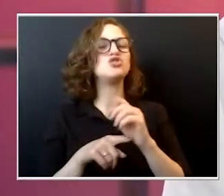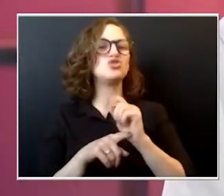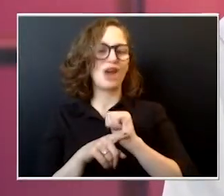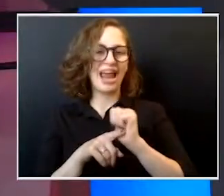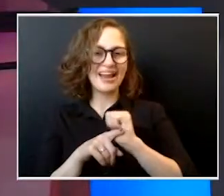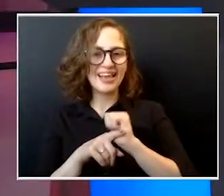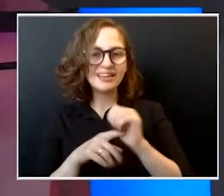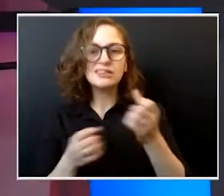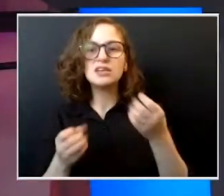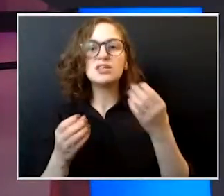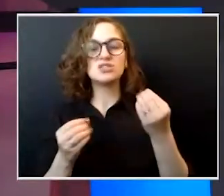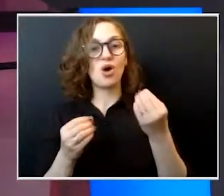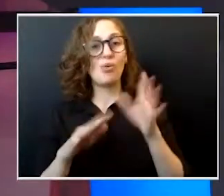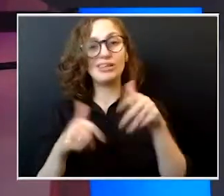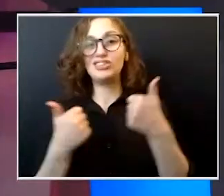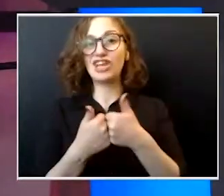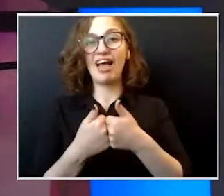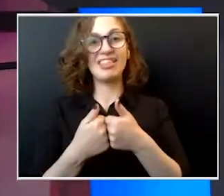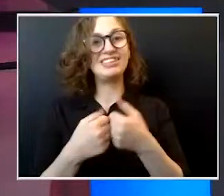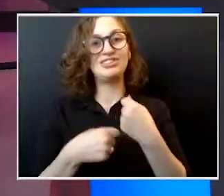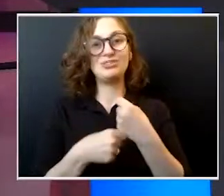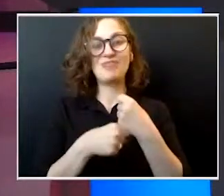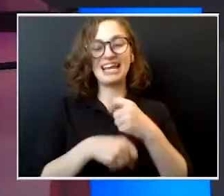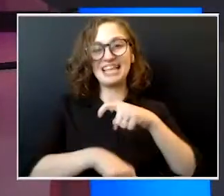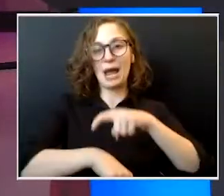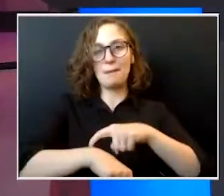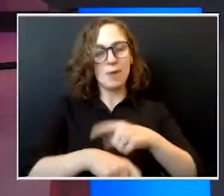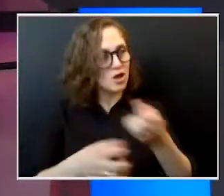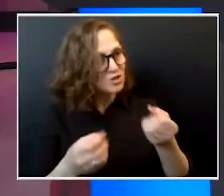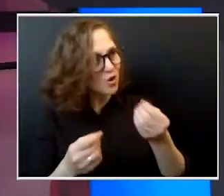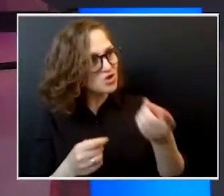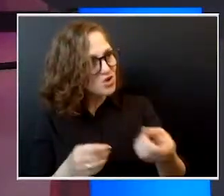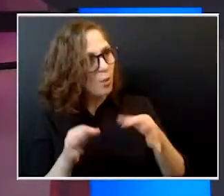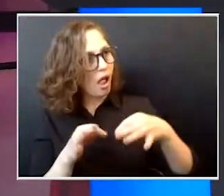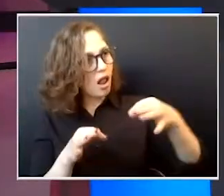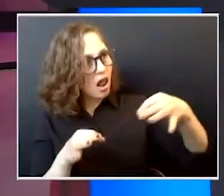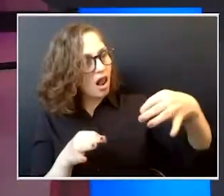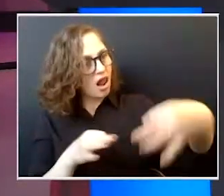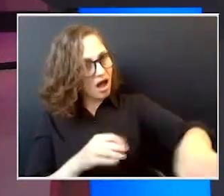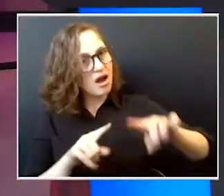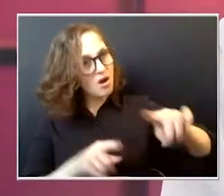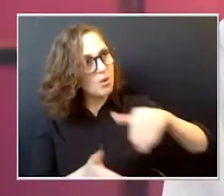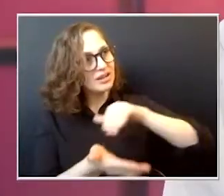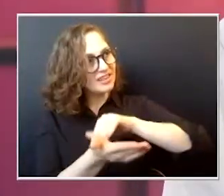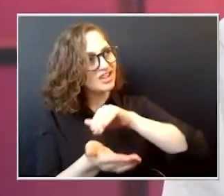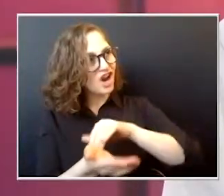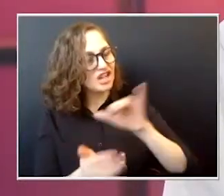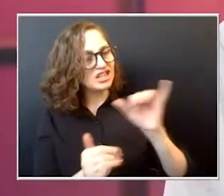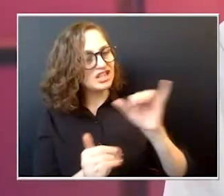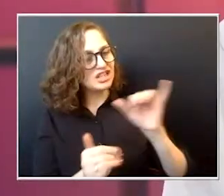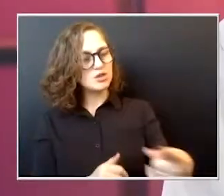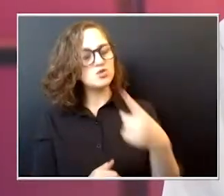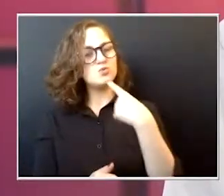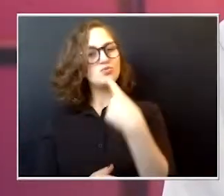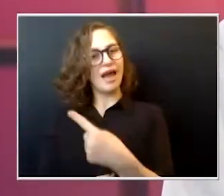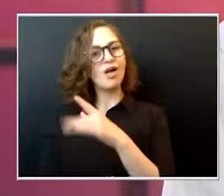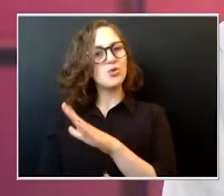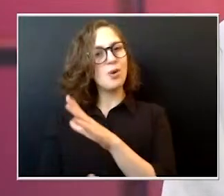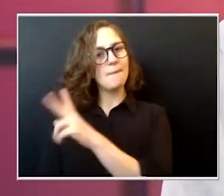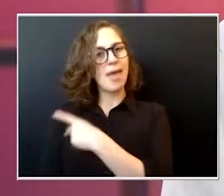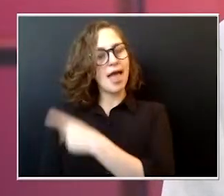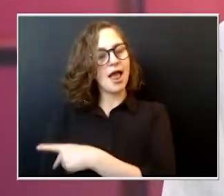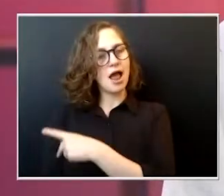tell your patients not to do? Exactly. You were putting off going to the doctor? Exactly. I was compliant with my medications,